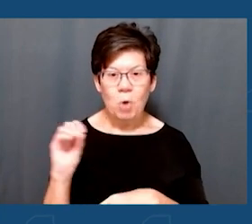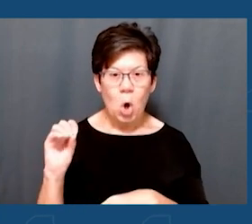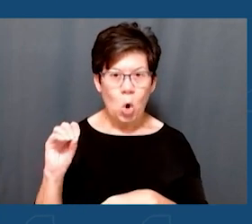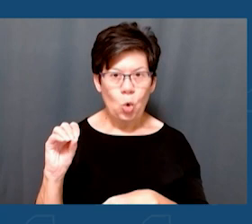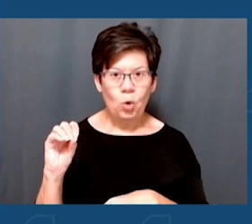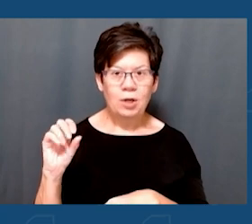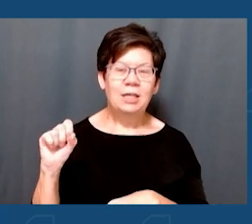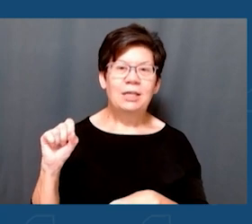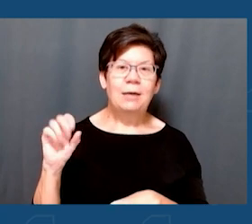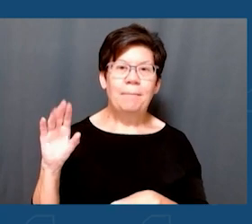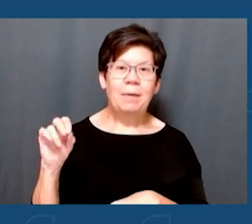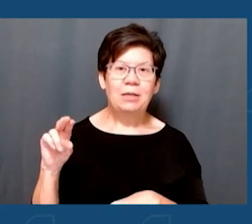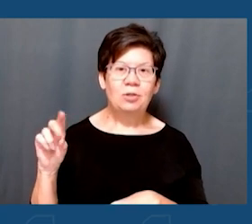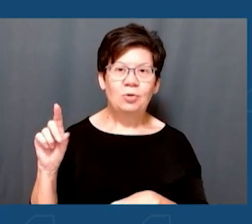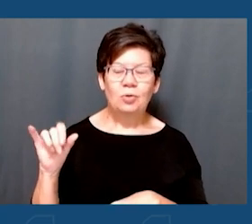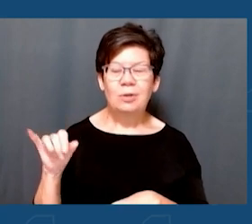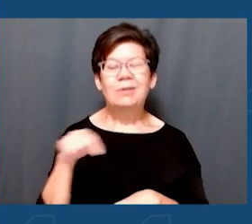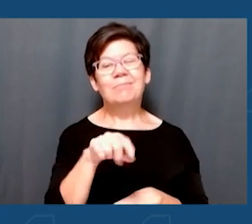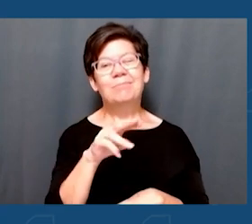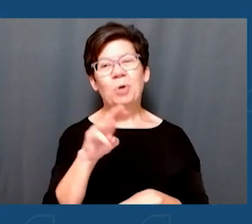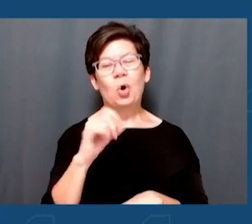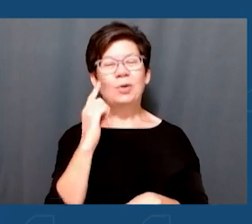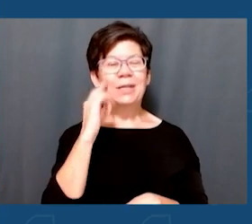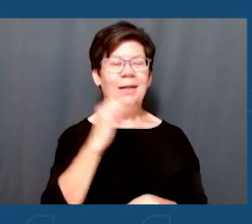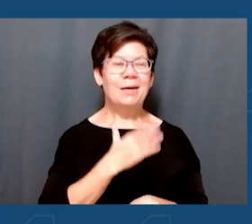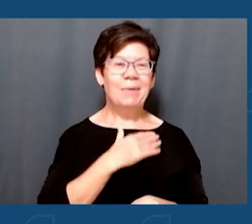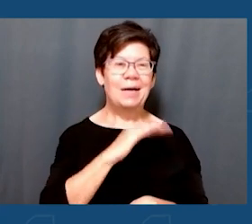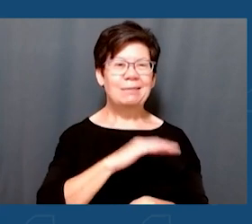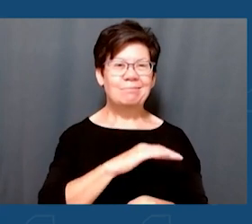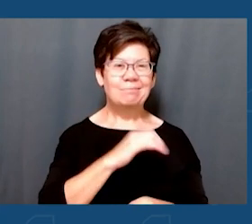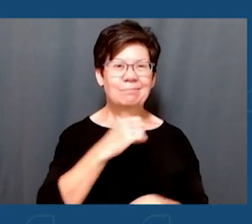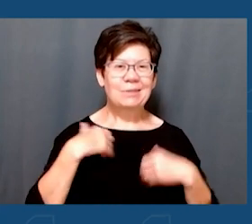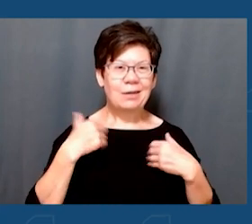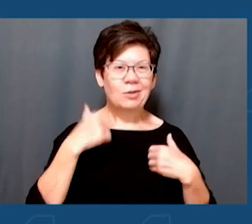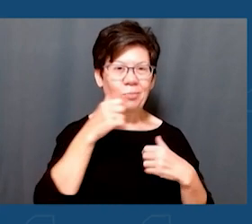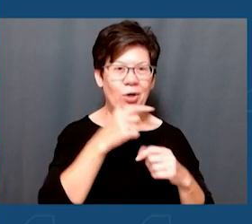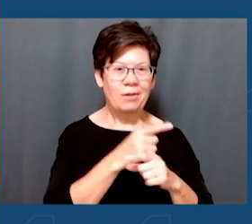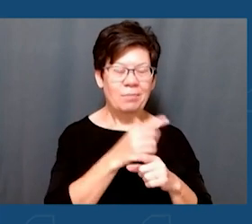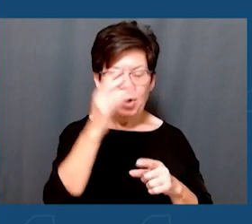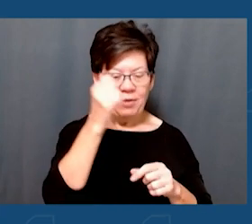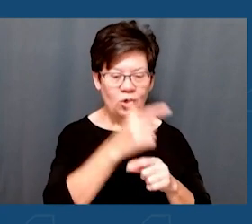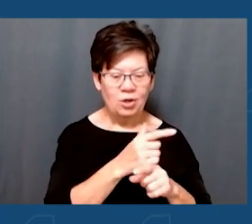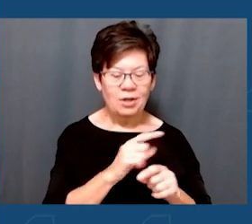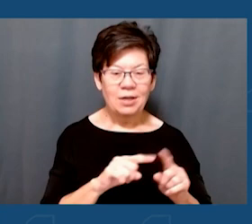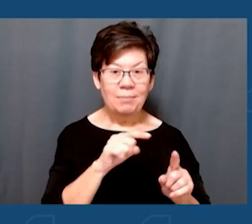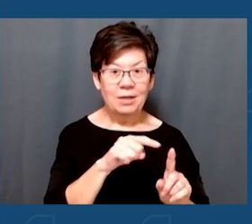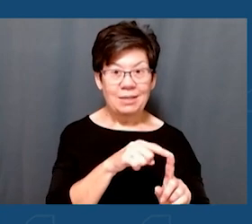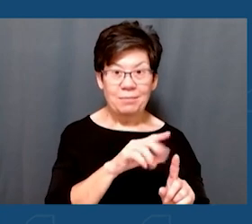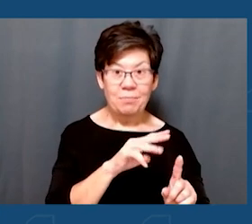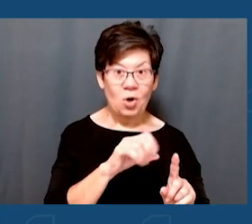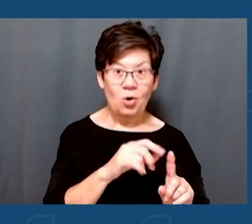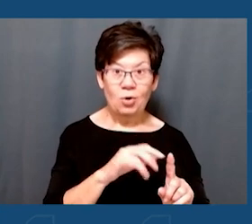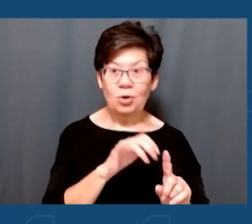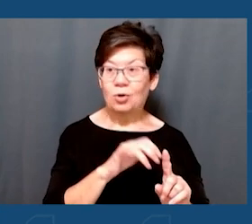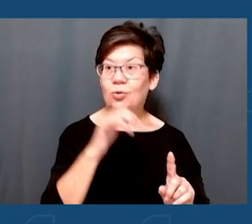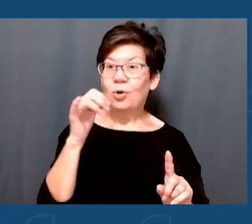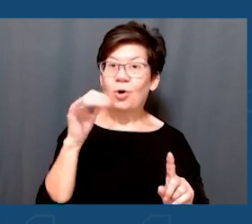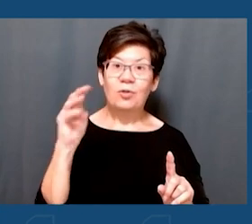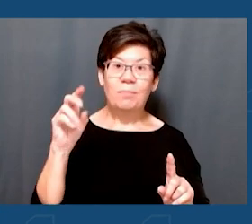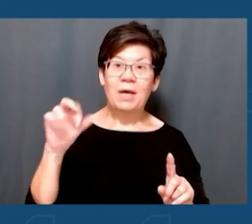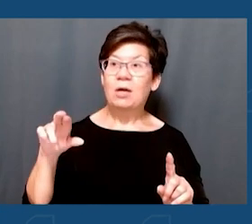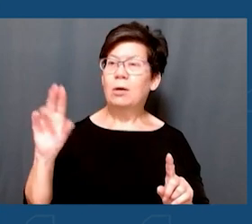is kind of like a little brother to me, but Mo called the mayor's office today, I don't know where Mo